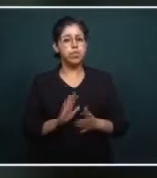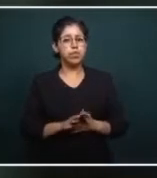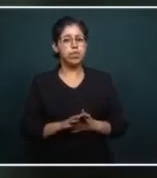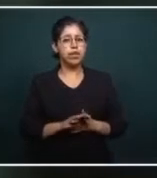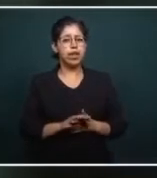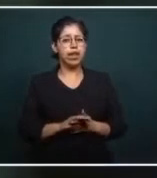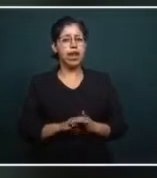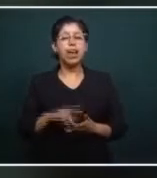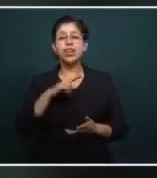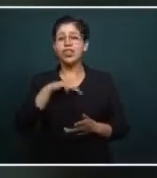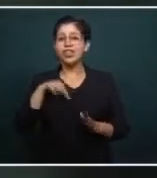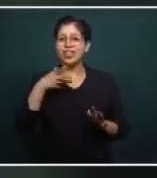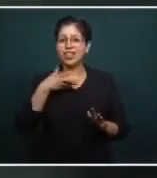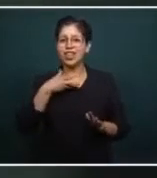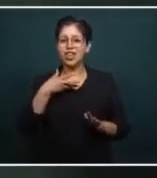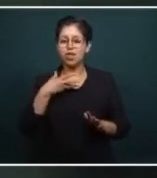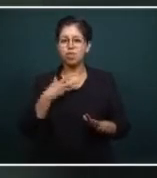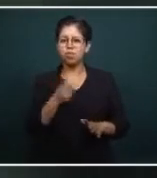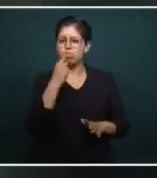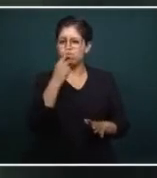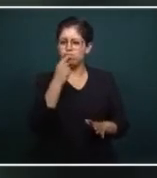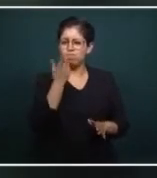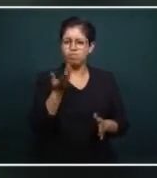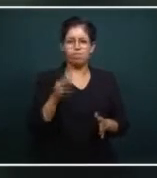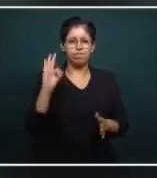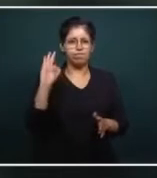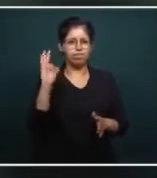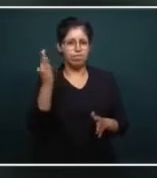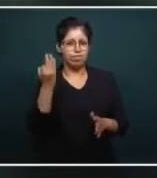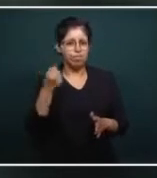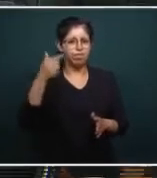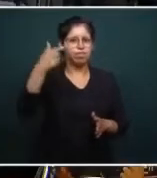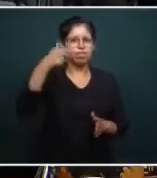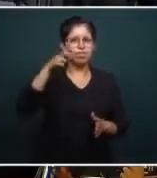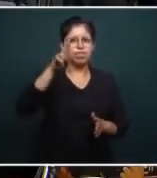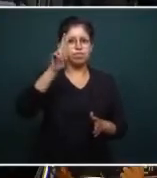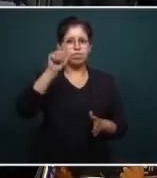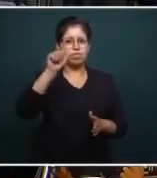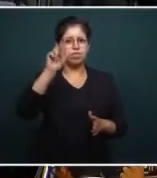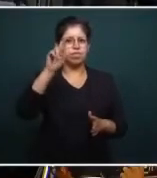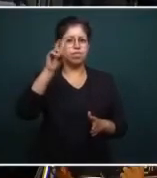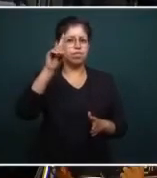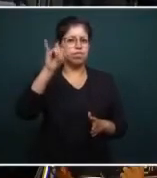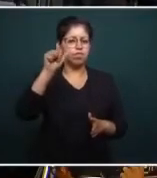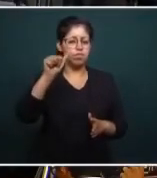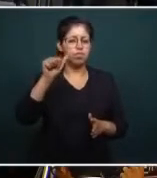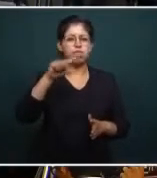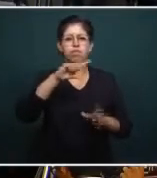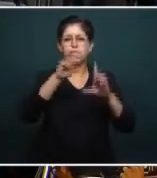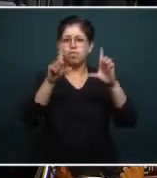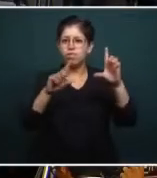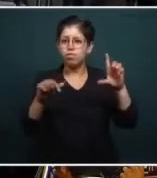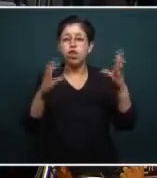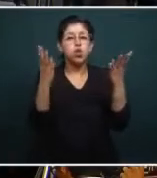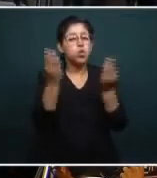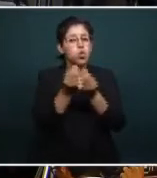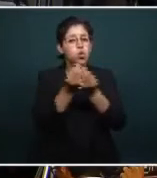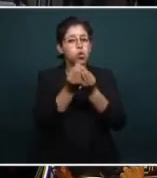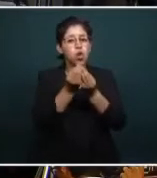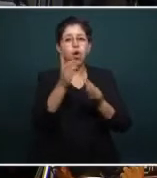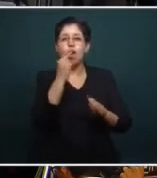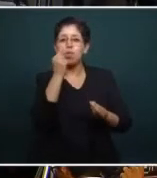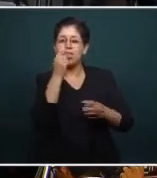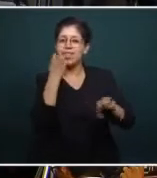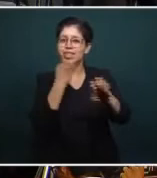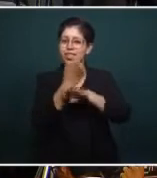that this is the first time we've ever had this much help from federal government and municipal